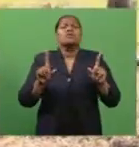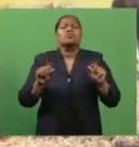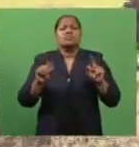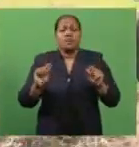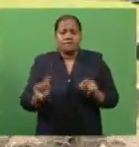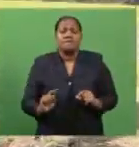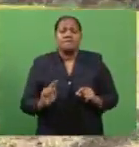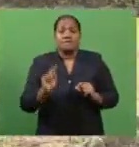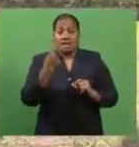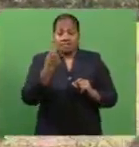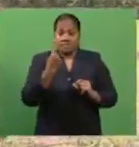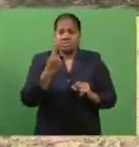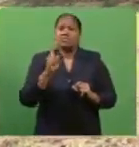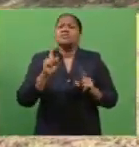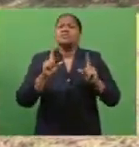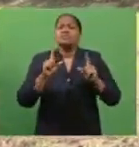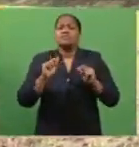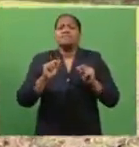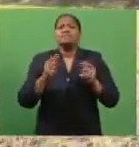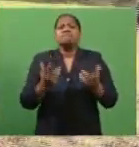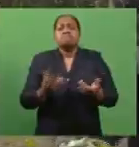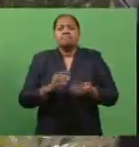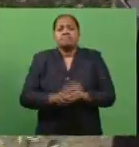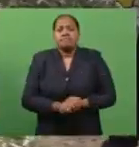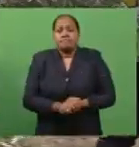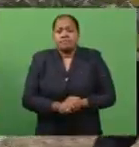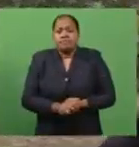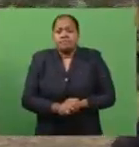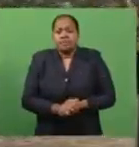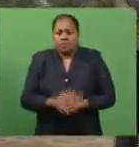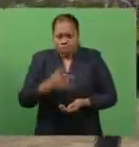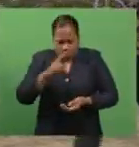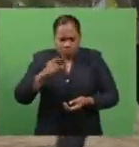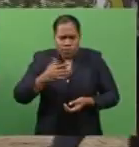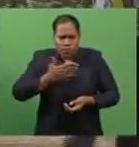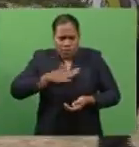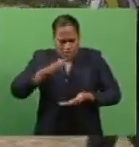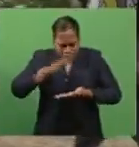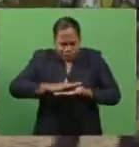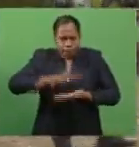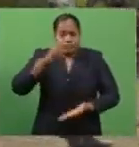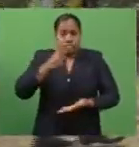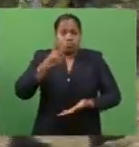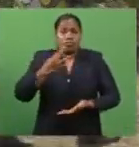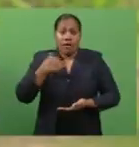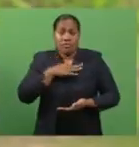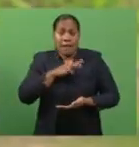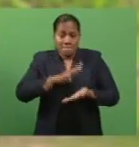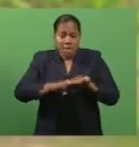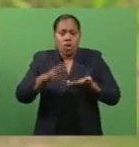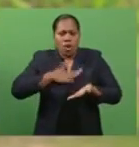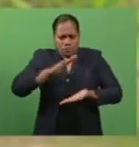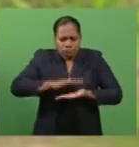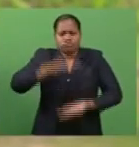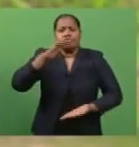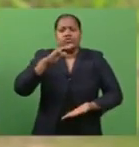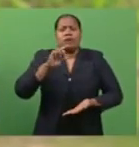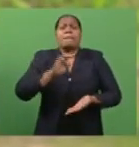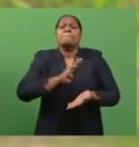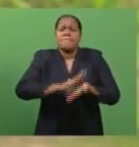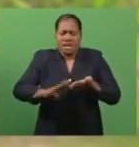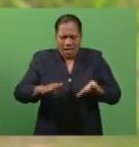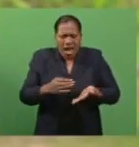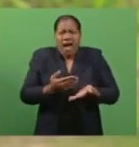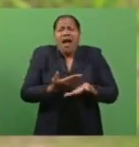first milestone ambition with a race to $1 billion. That's what we need to be aspiring to, that in the shortest possible time, how can we make